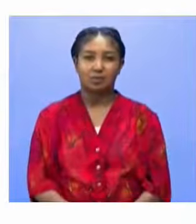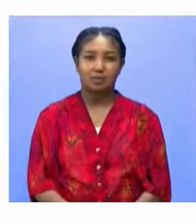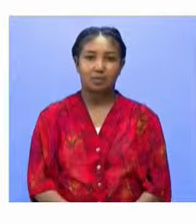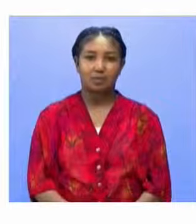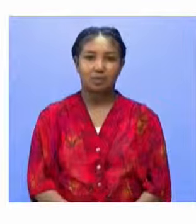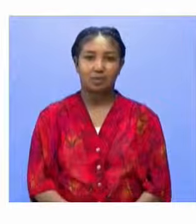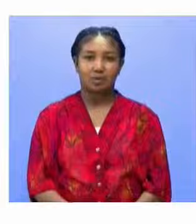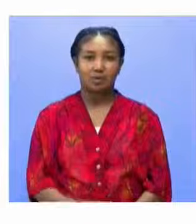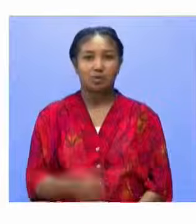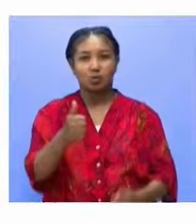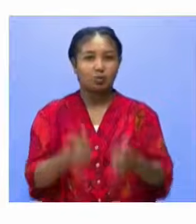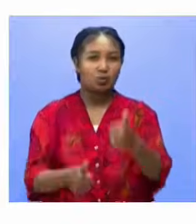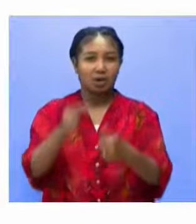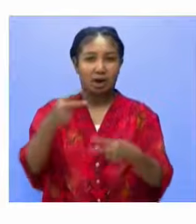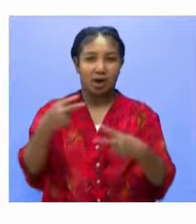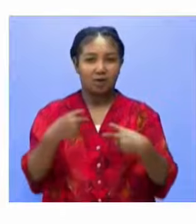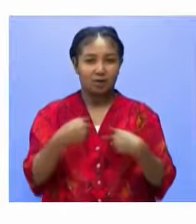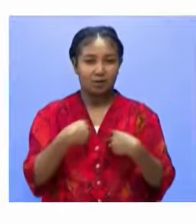Which one have you